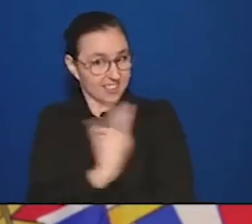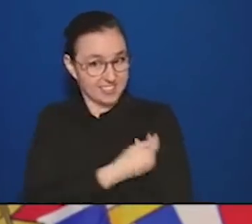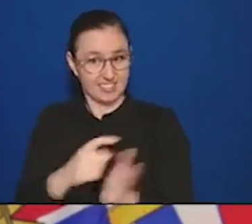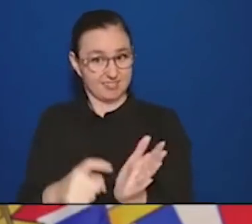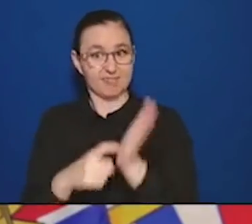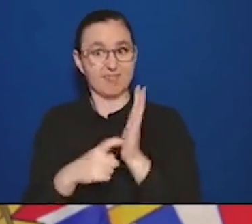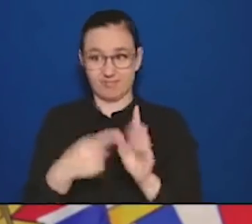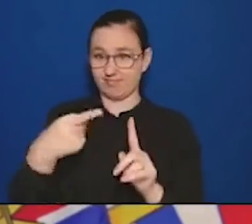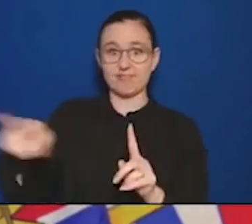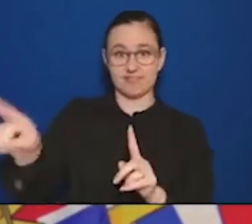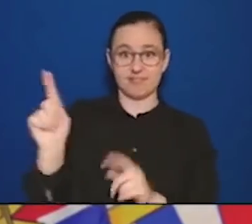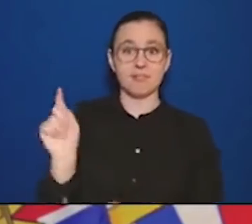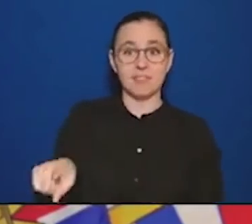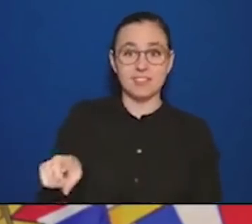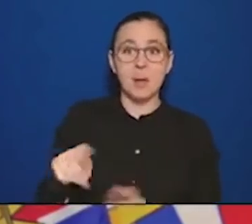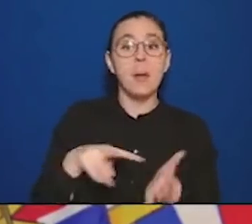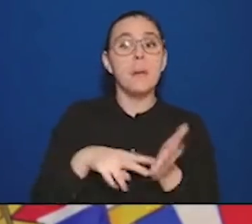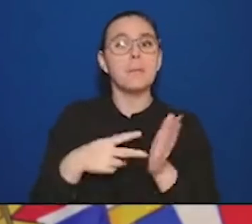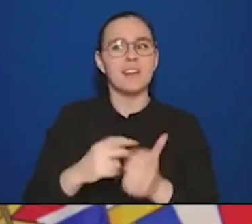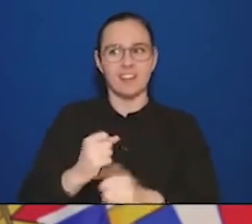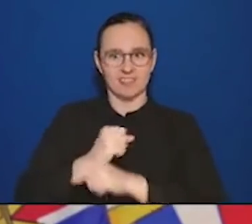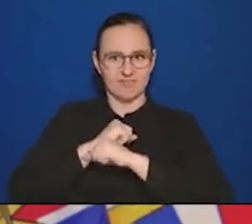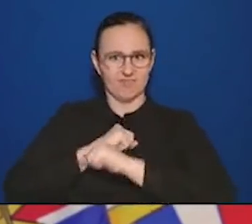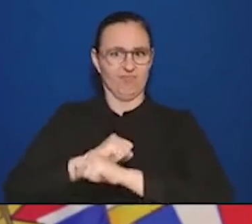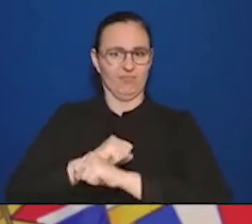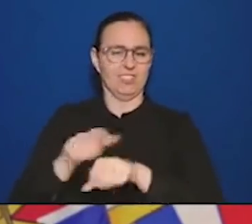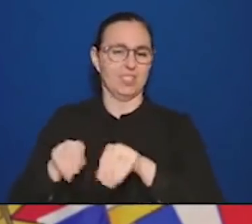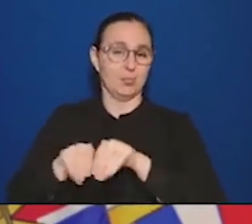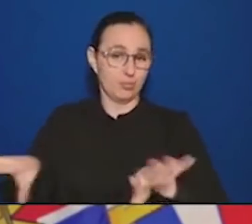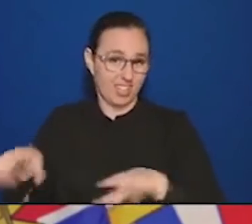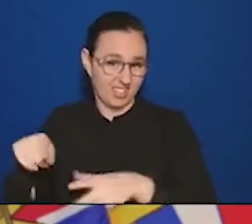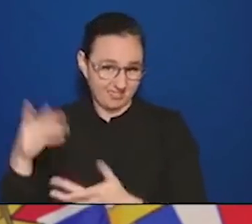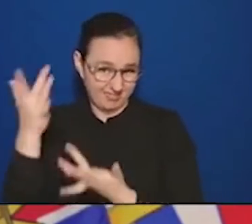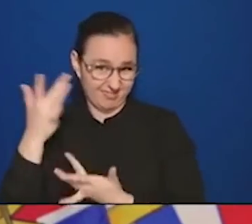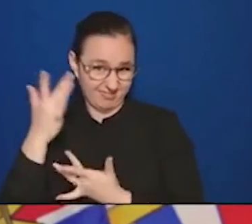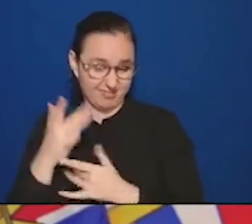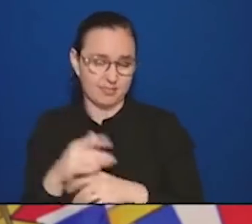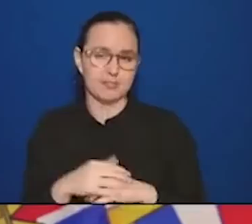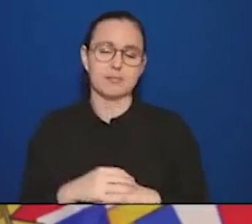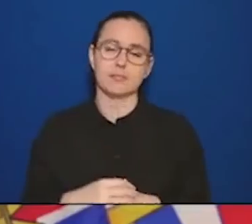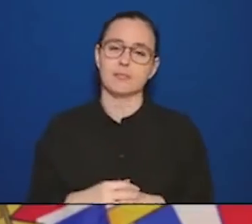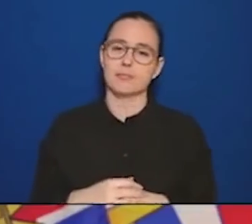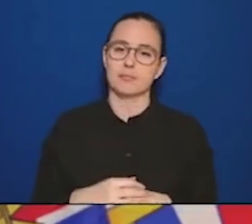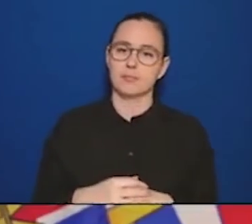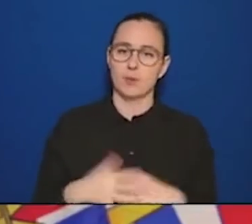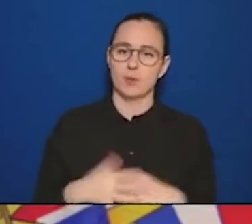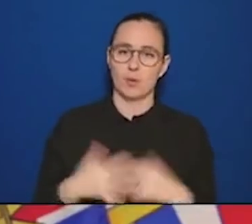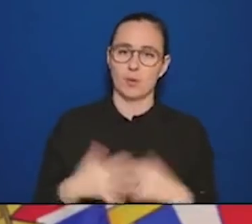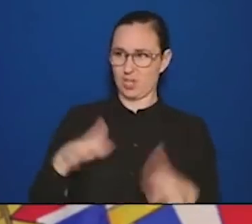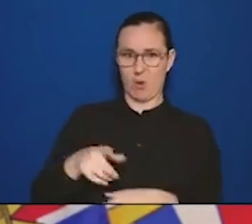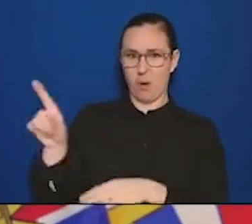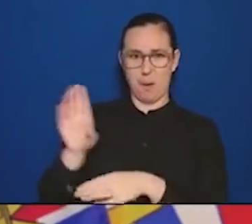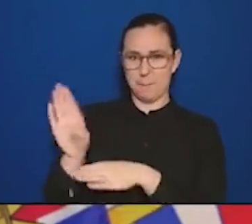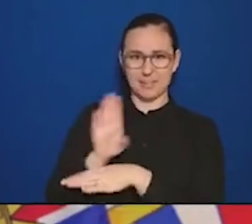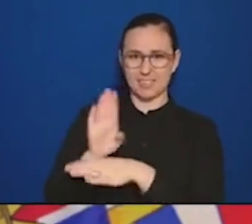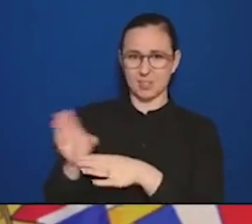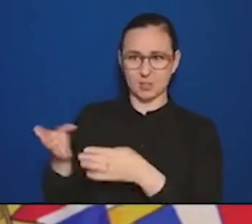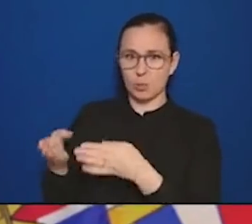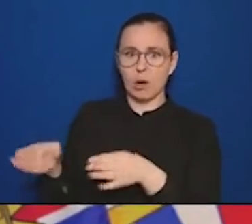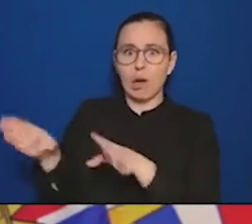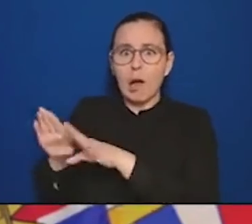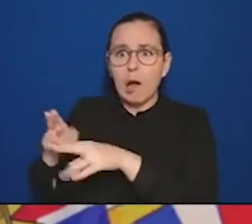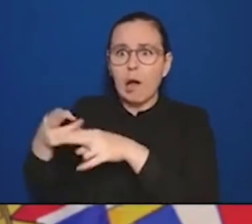vaccinated to help prevent those outbreaks that were shutting businesses and workplaces down, and transmission between workers in